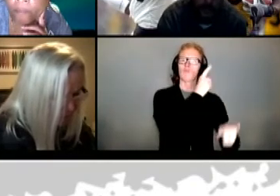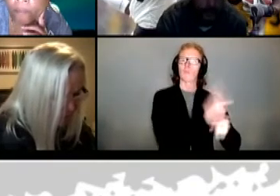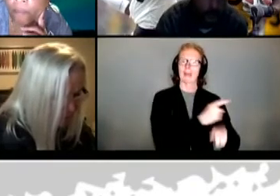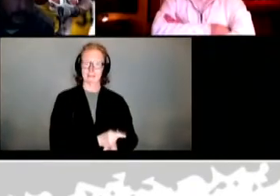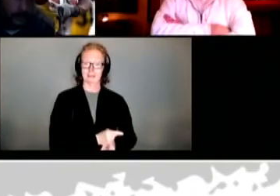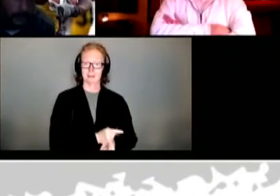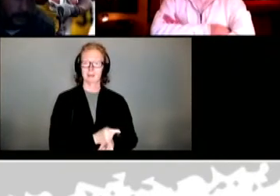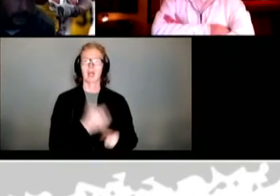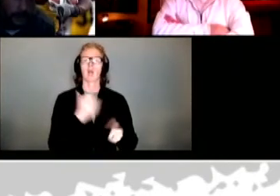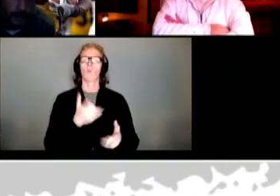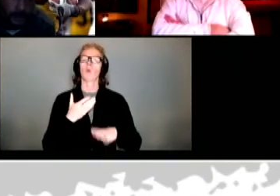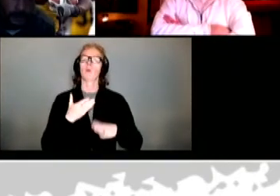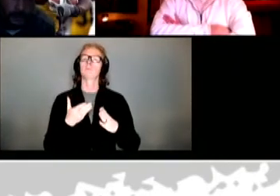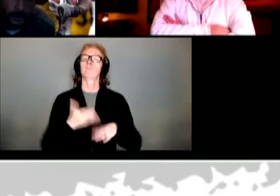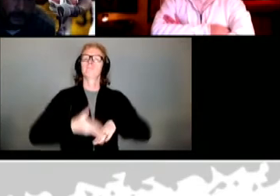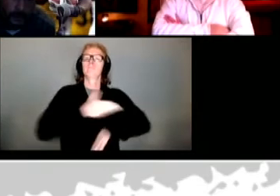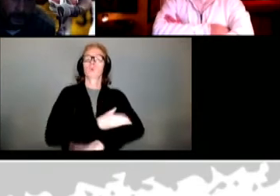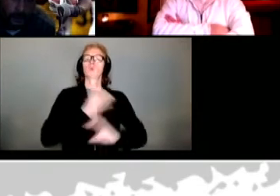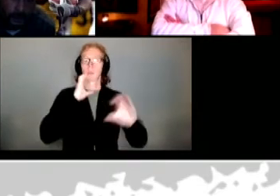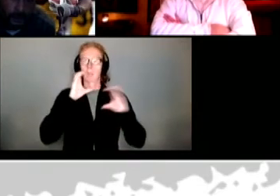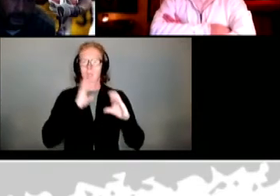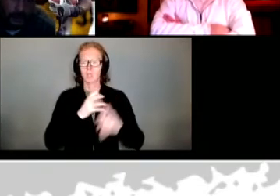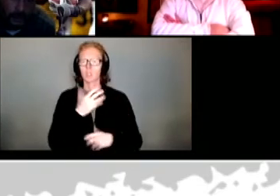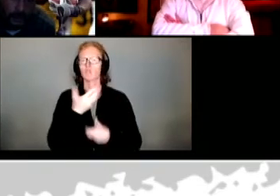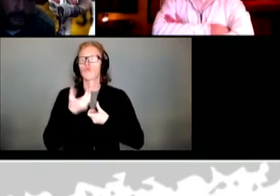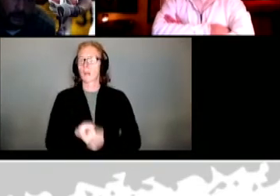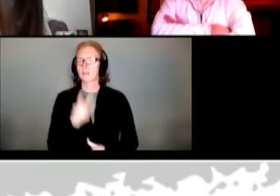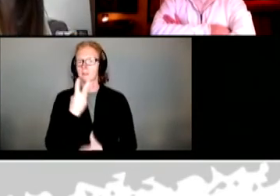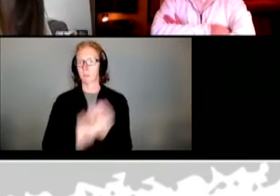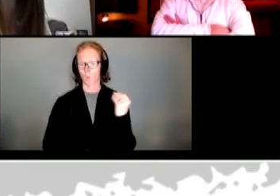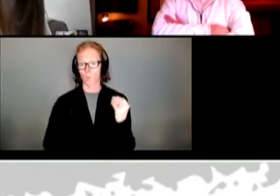increase communication and trust, and